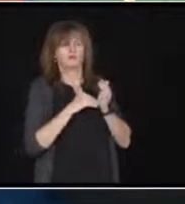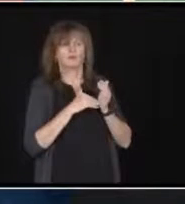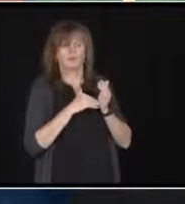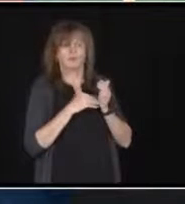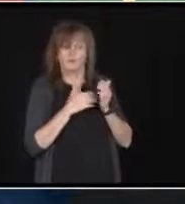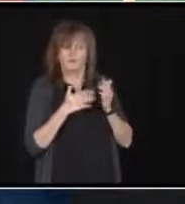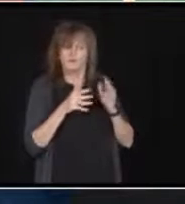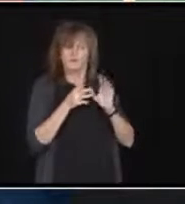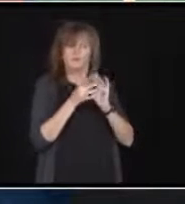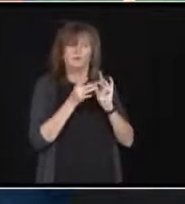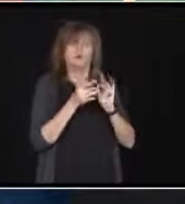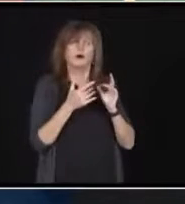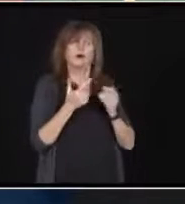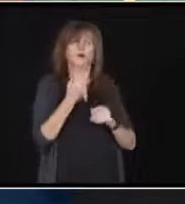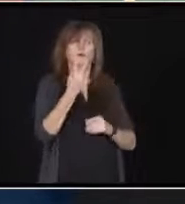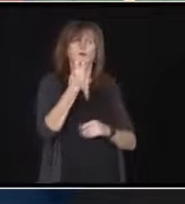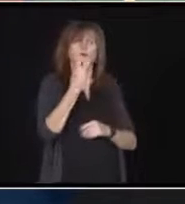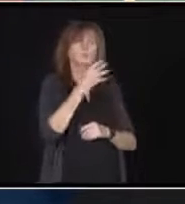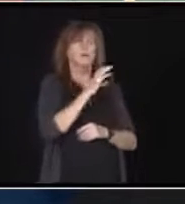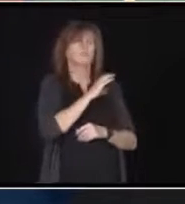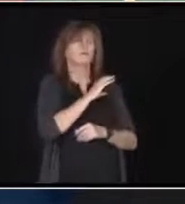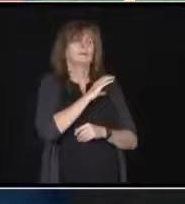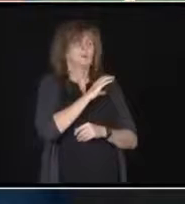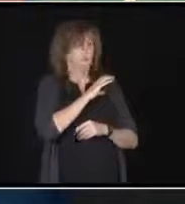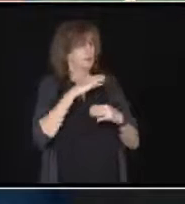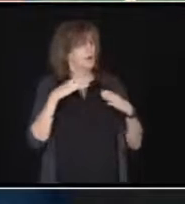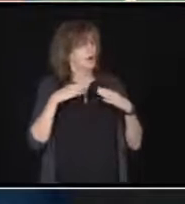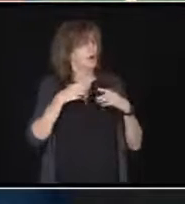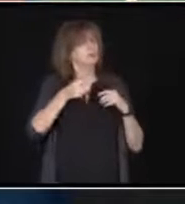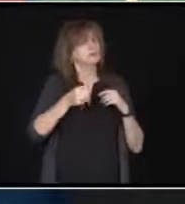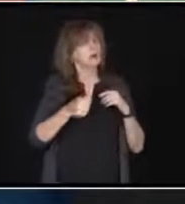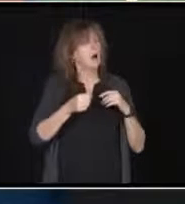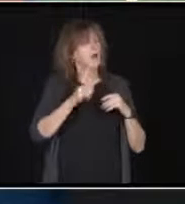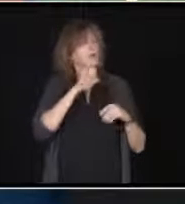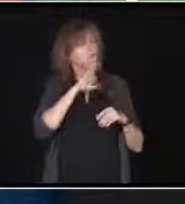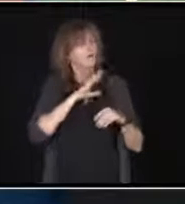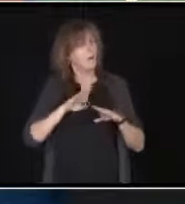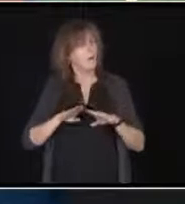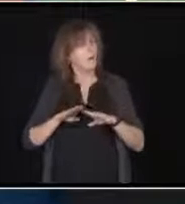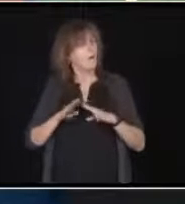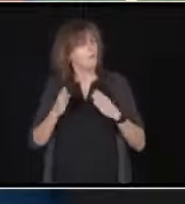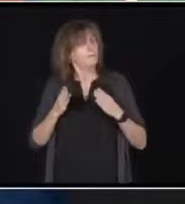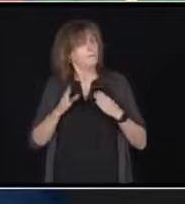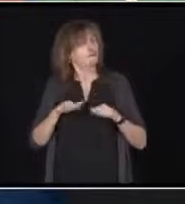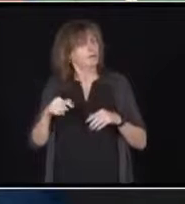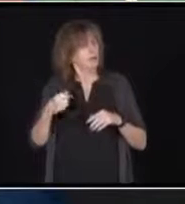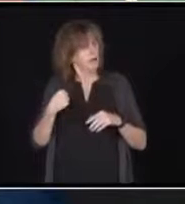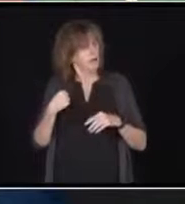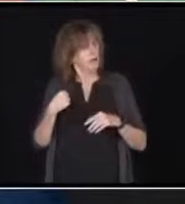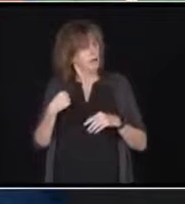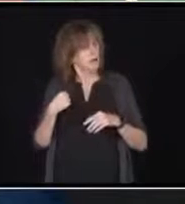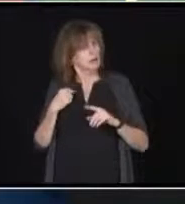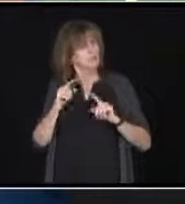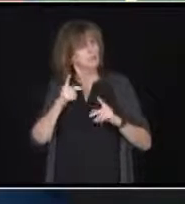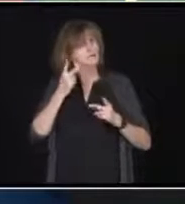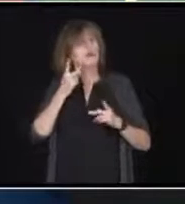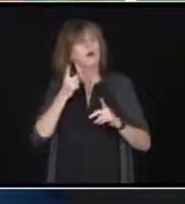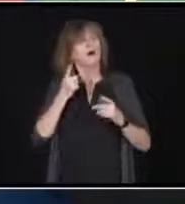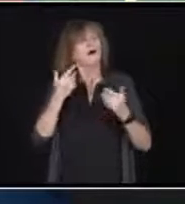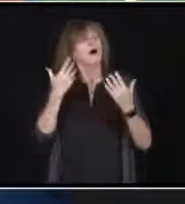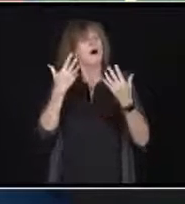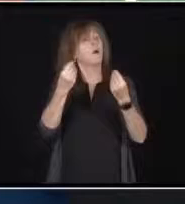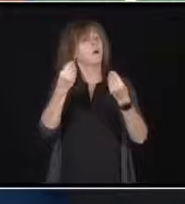up a small gym in South Etobicoke. And by the way, folks, I'm coming to pay you a visit outside the gym, obviously, and